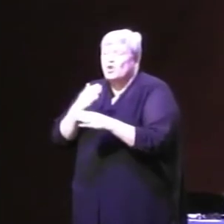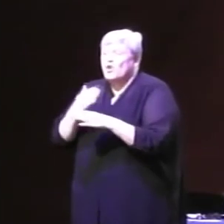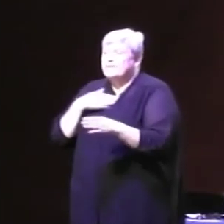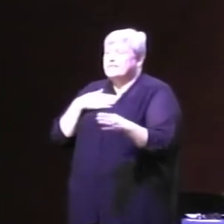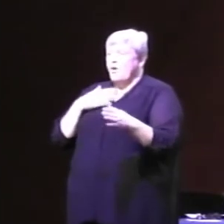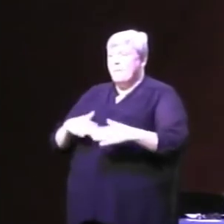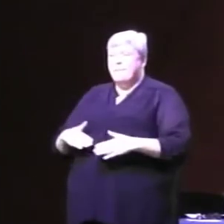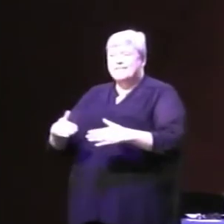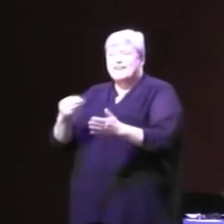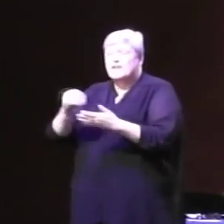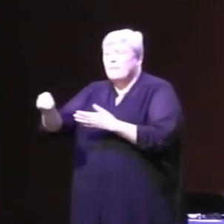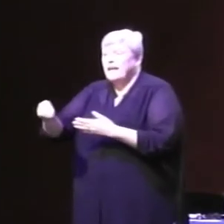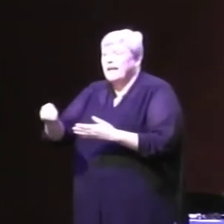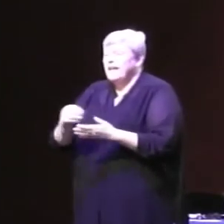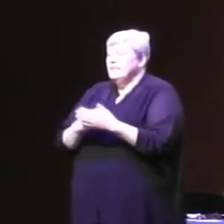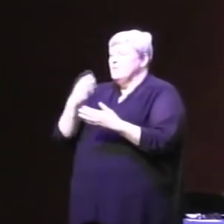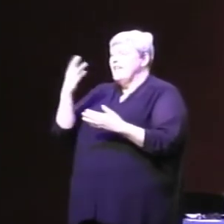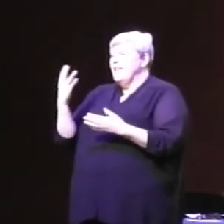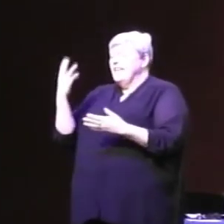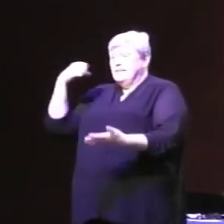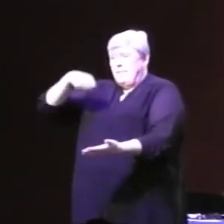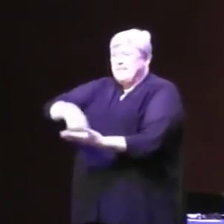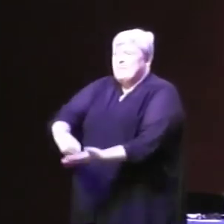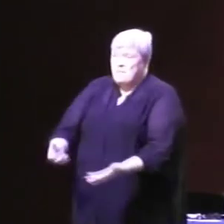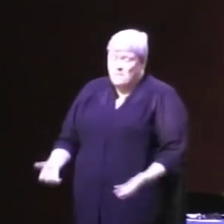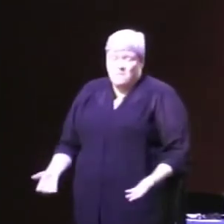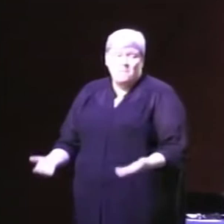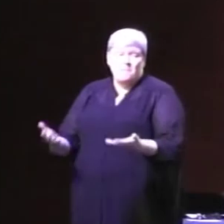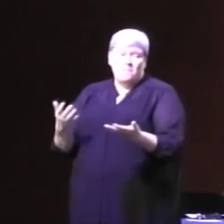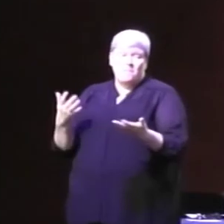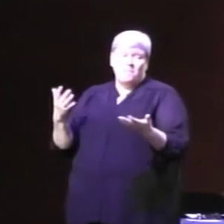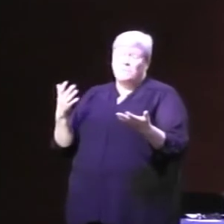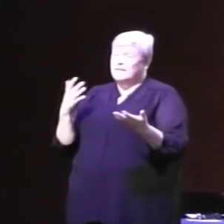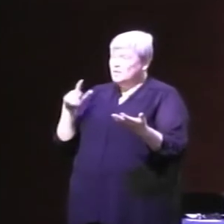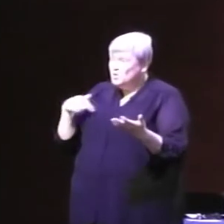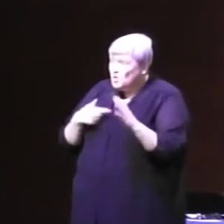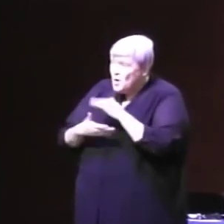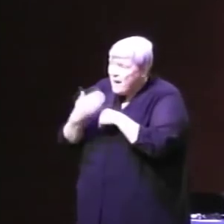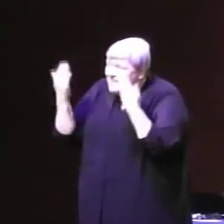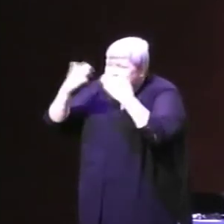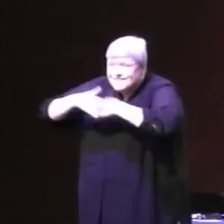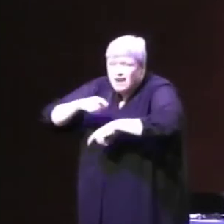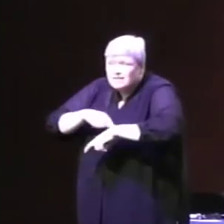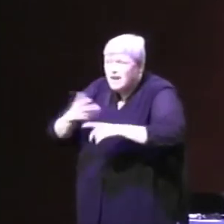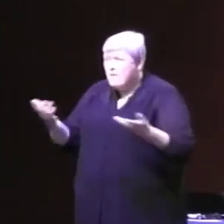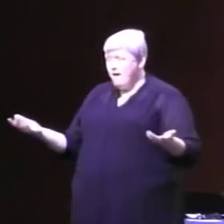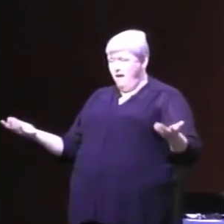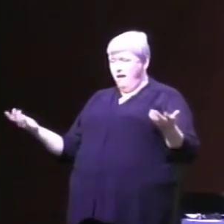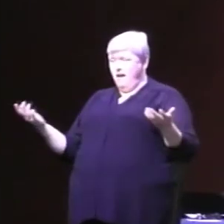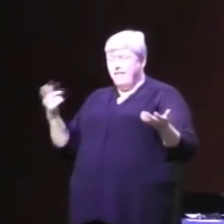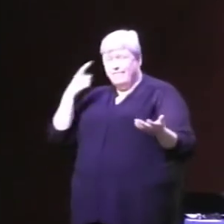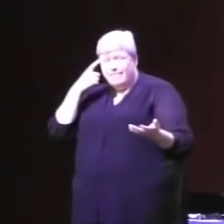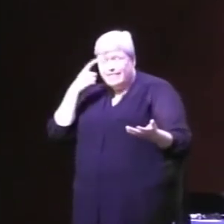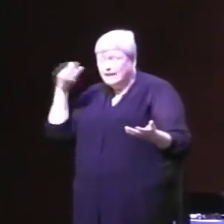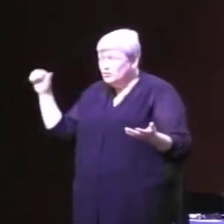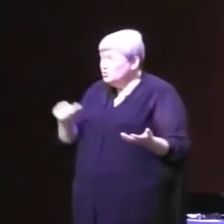pay to their workers to the statutory minimum. Conference, are we returning to the dark ages? Do they honestly think that